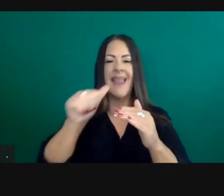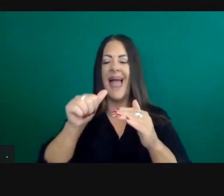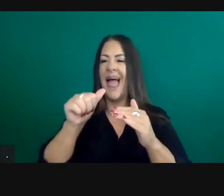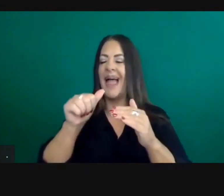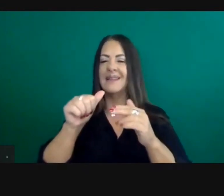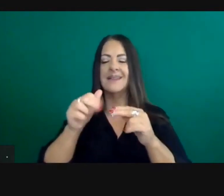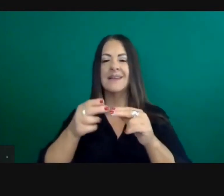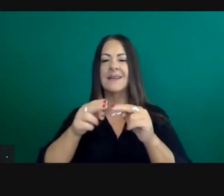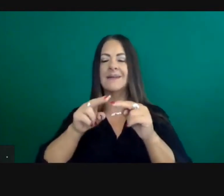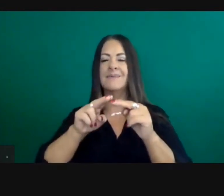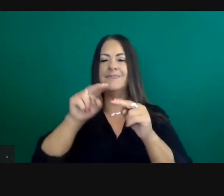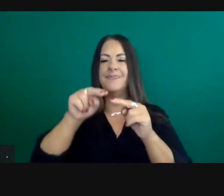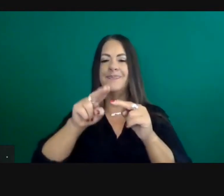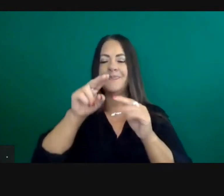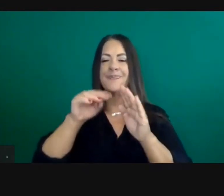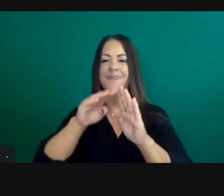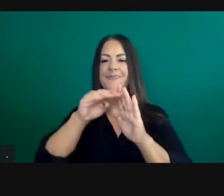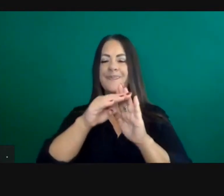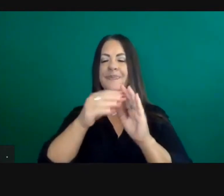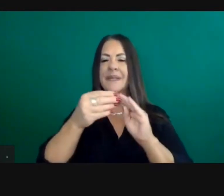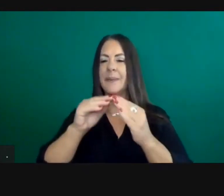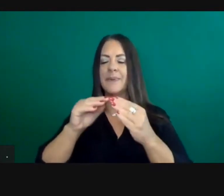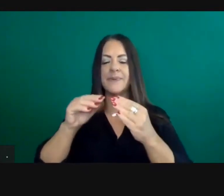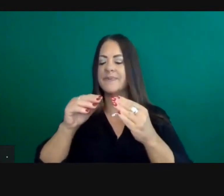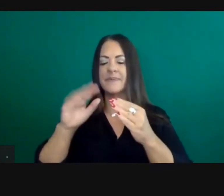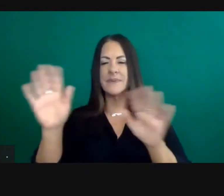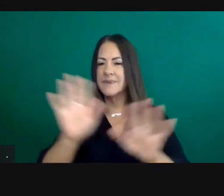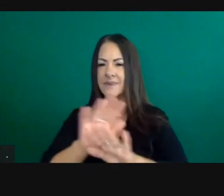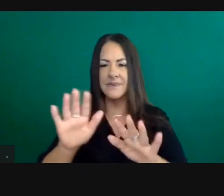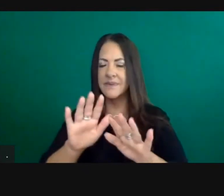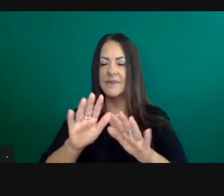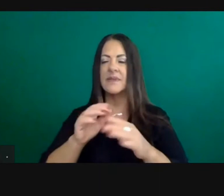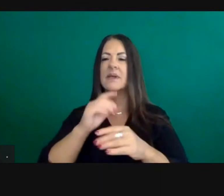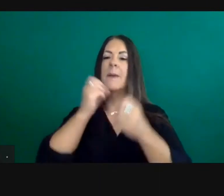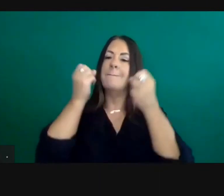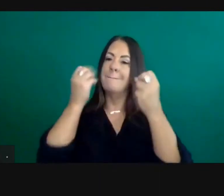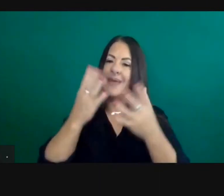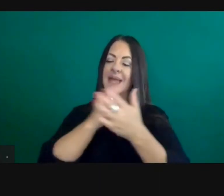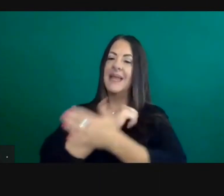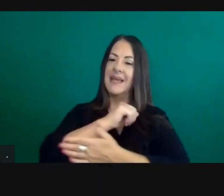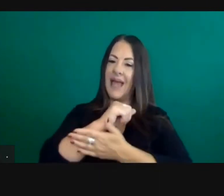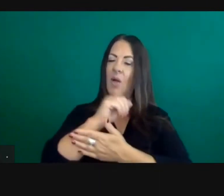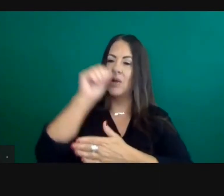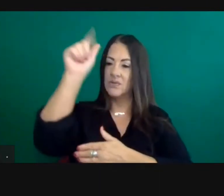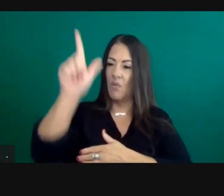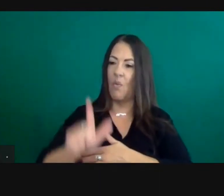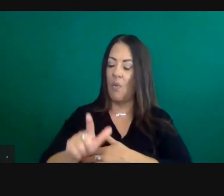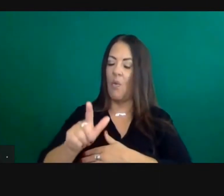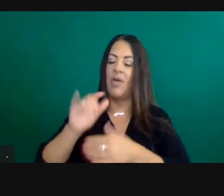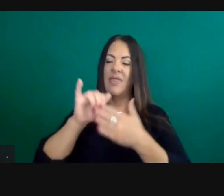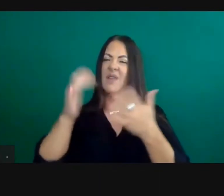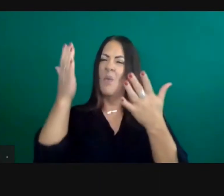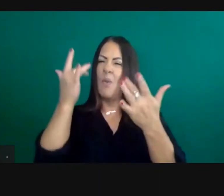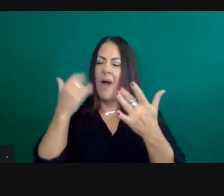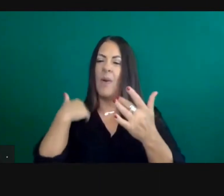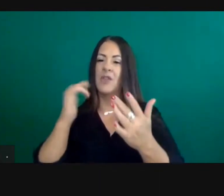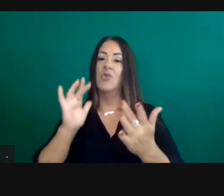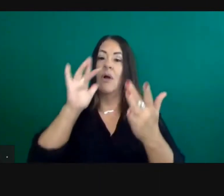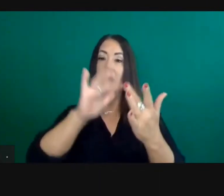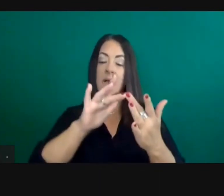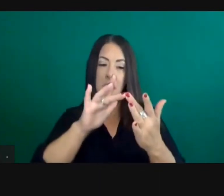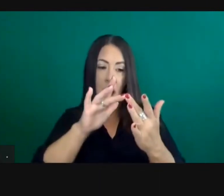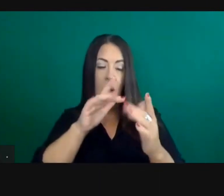the trends of transmission are. We know that counties do a lot, and the whole point of contact tracing and